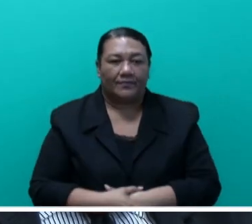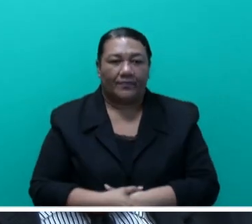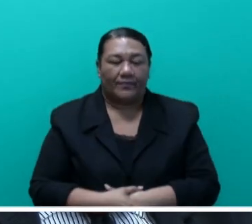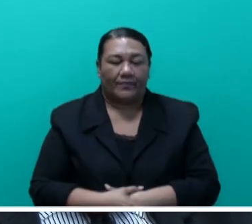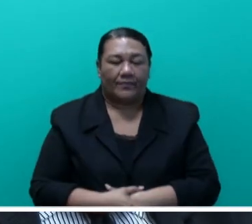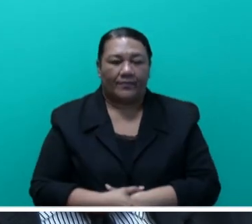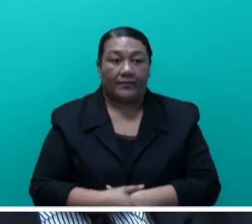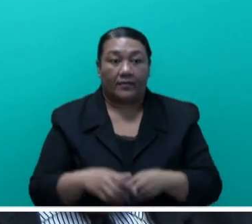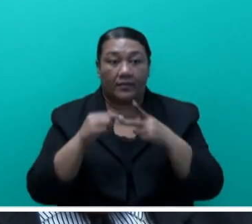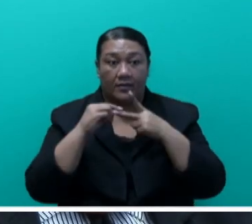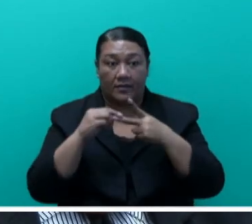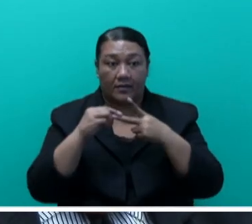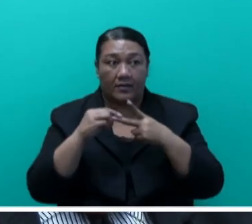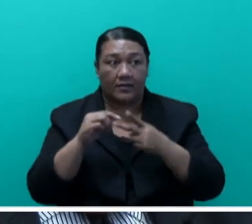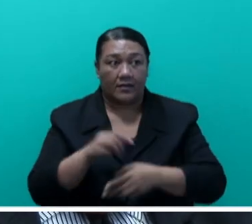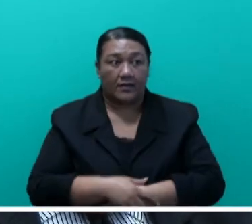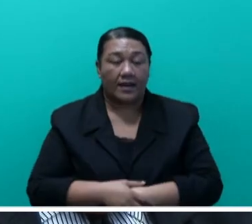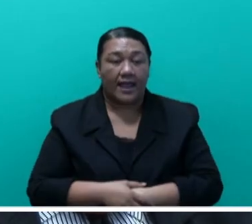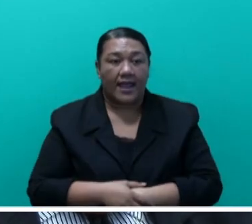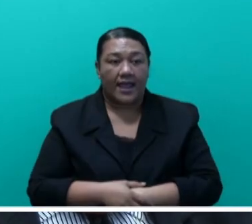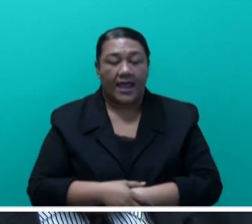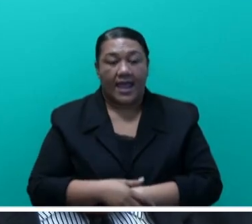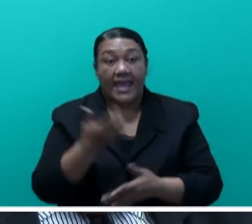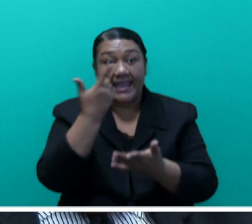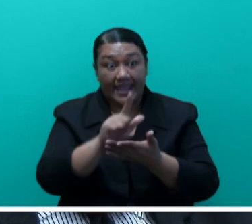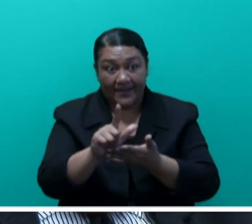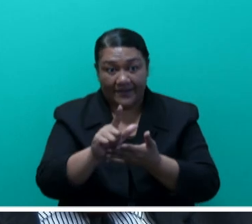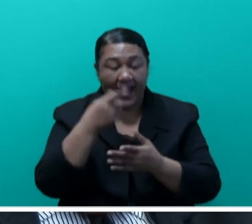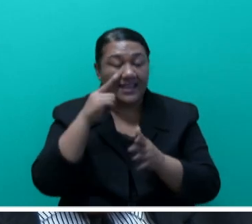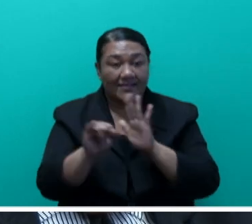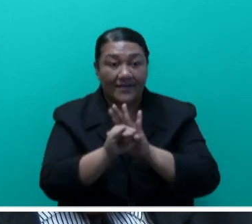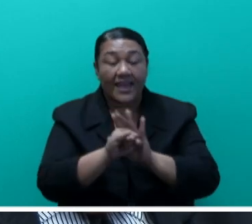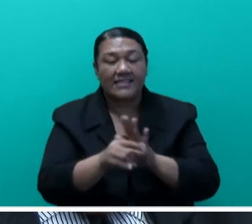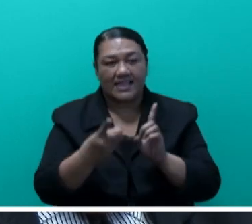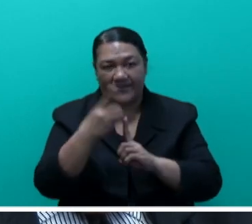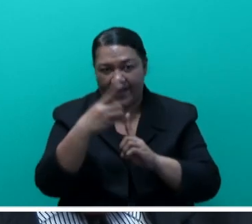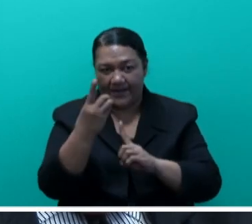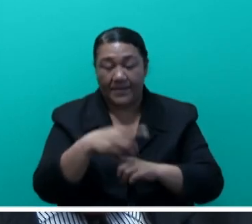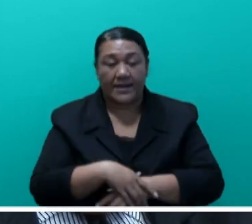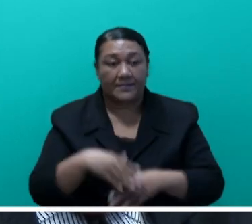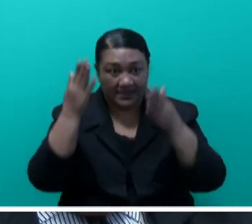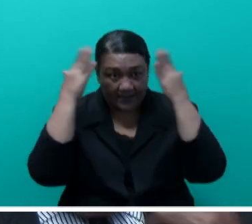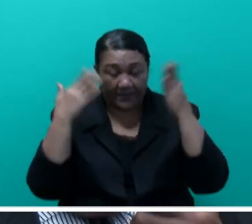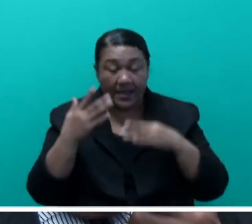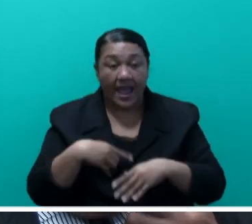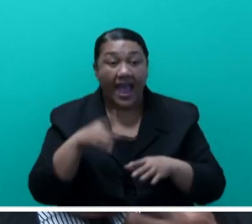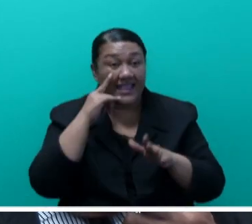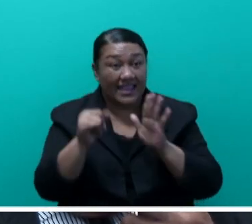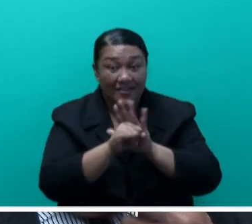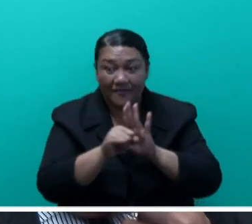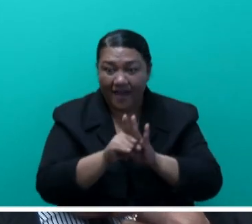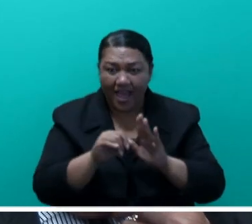Second, talent identification and development. Mr. Speaker, identifying and